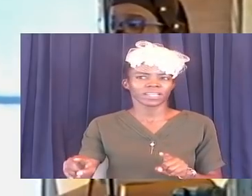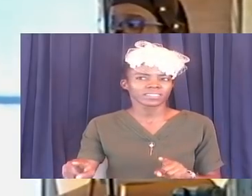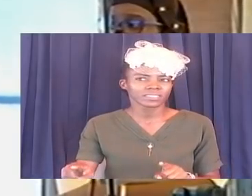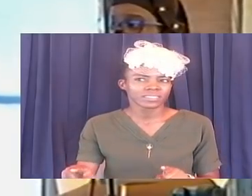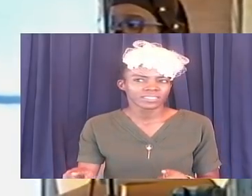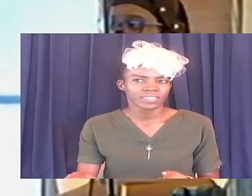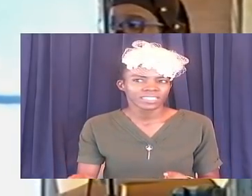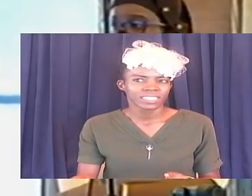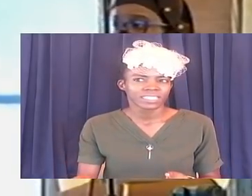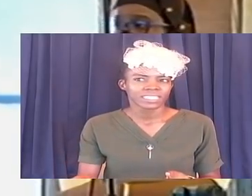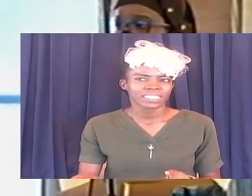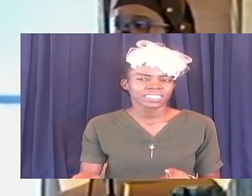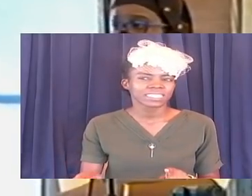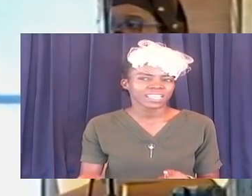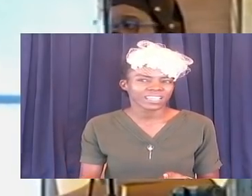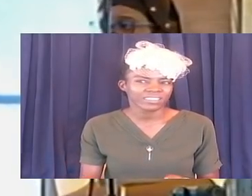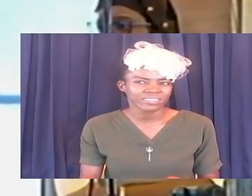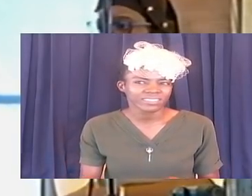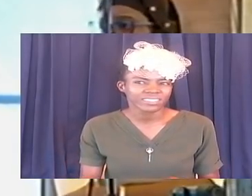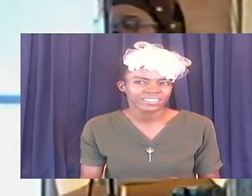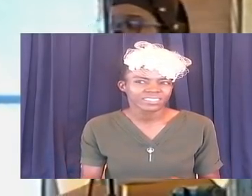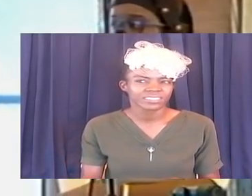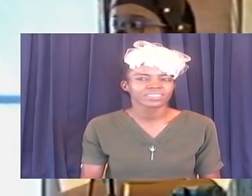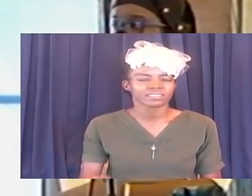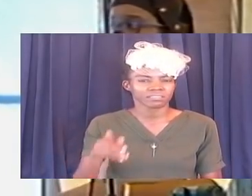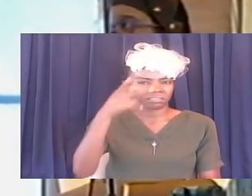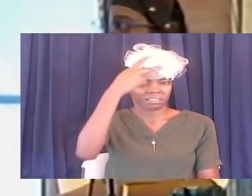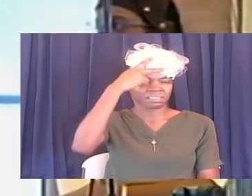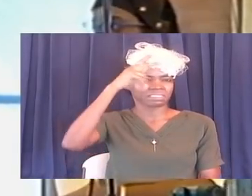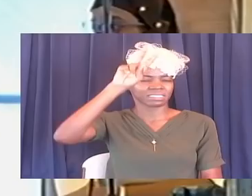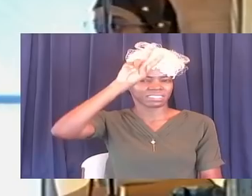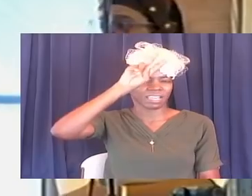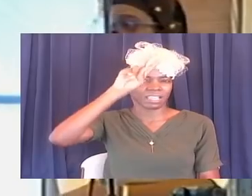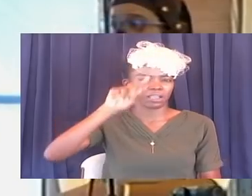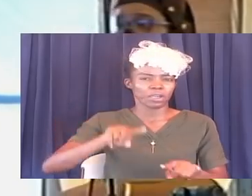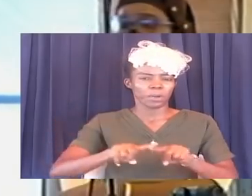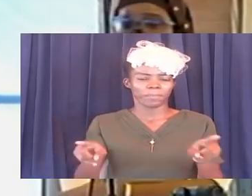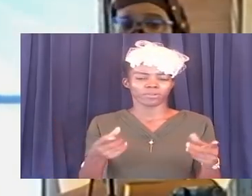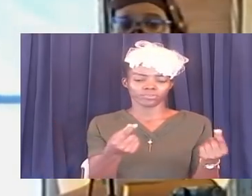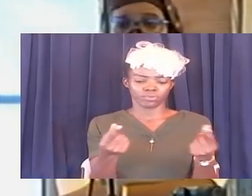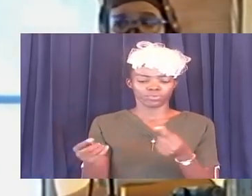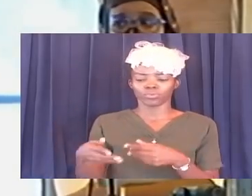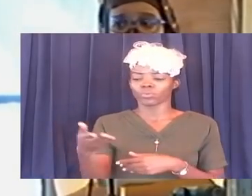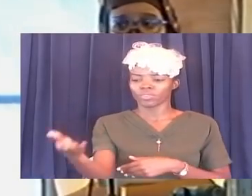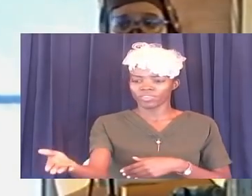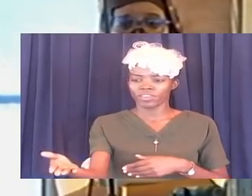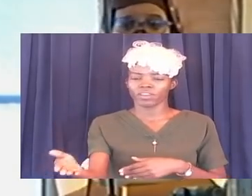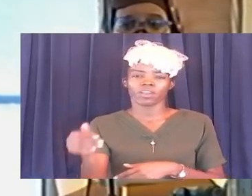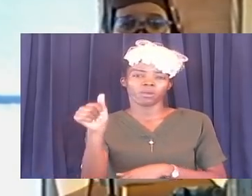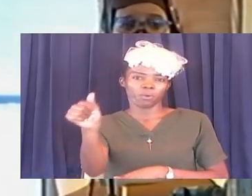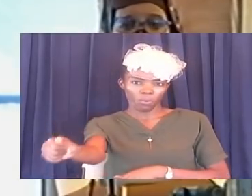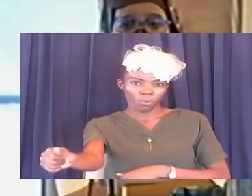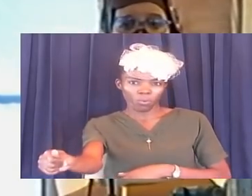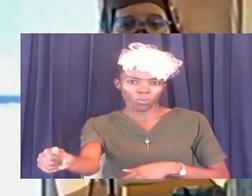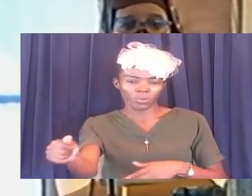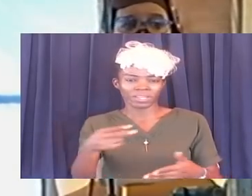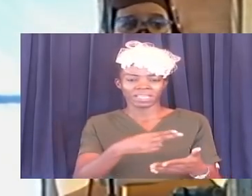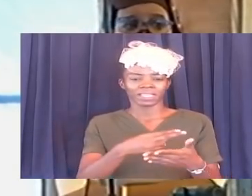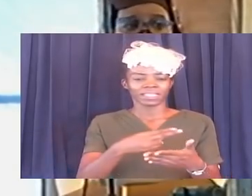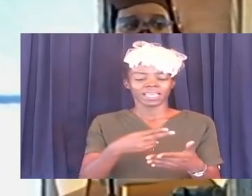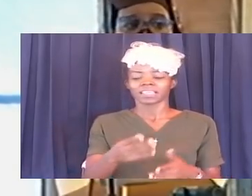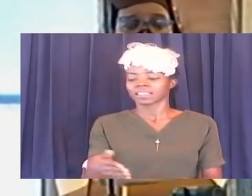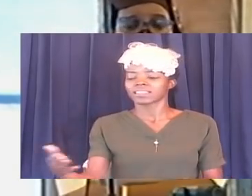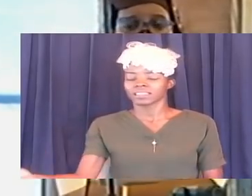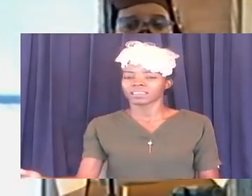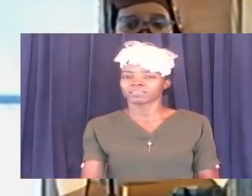have gone to establish their own righteousness. Can I tell you that your own righteousness